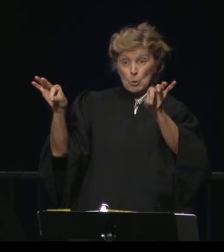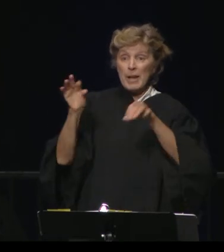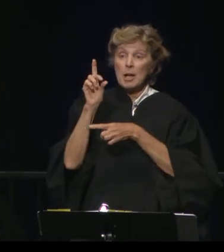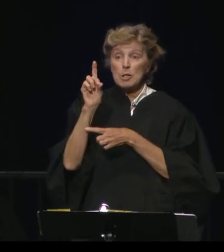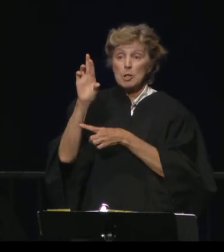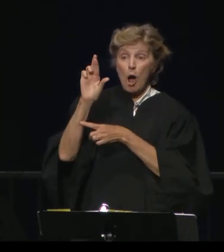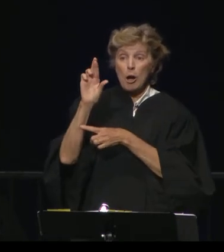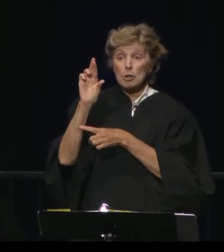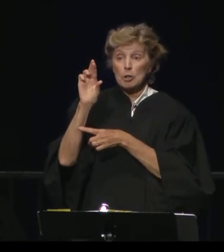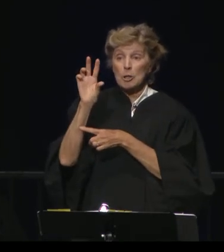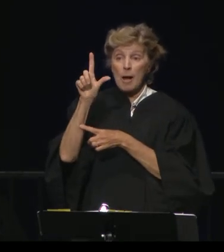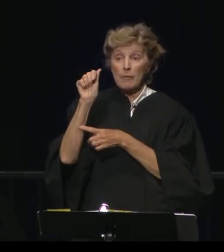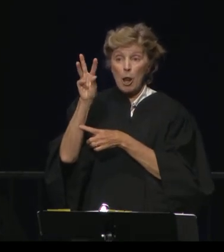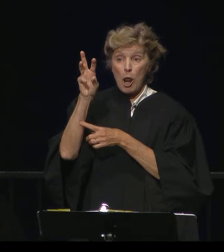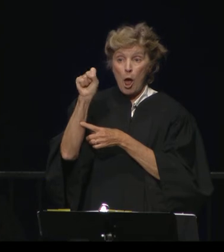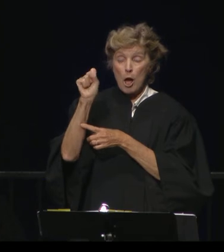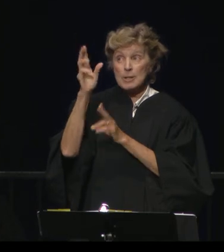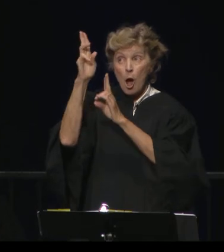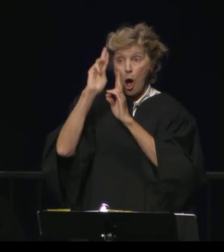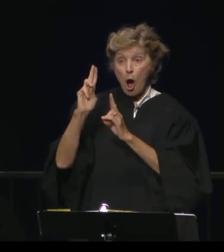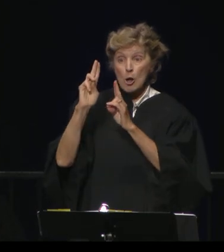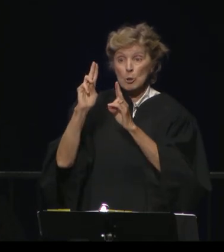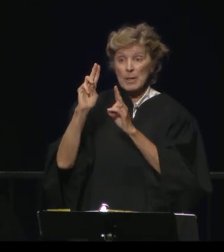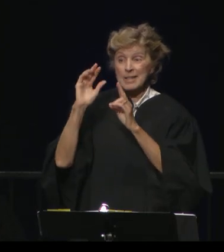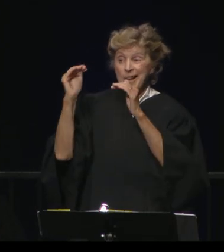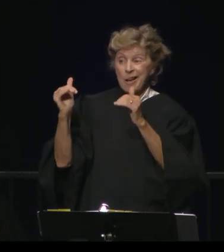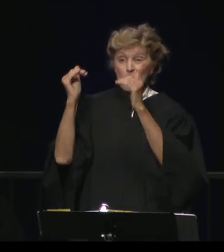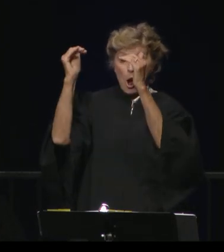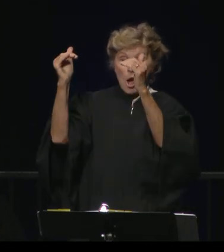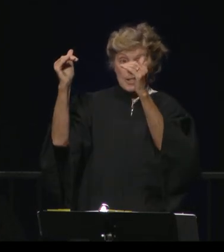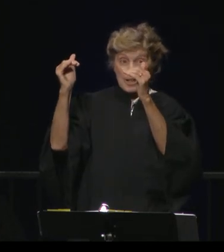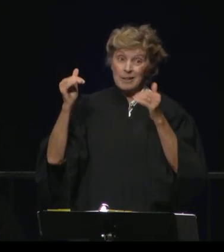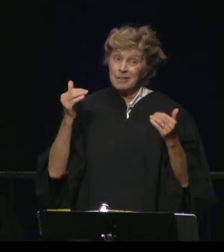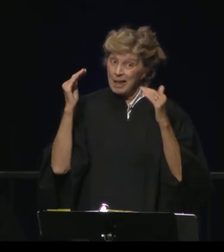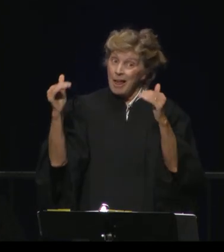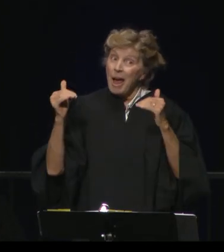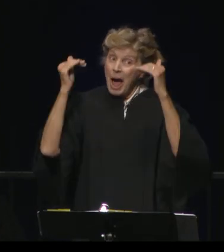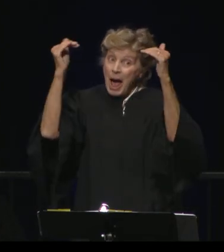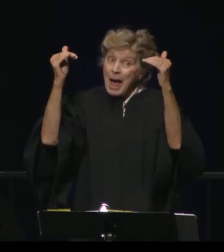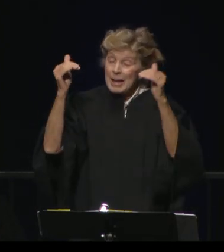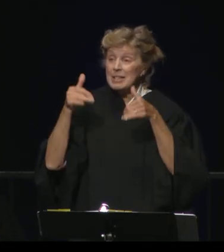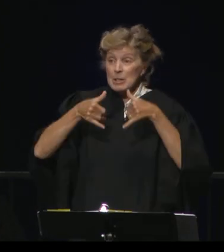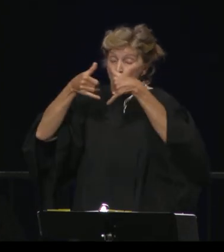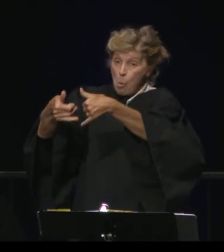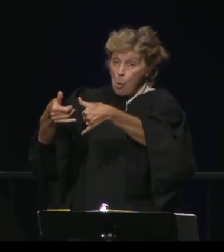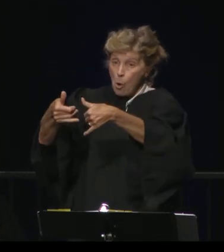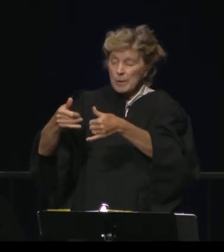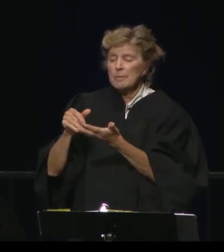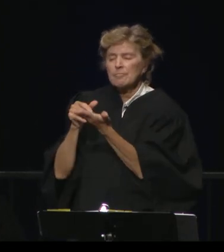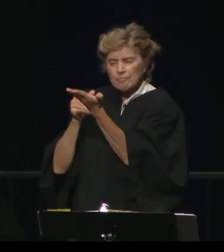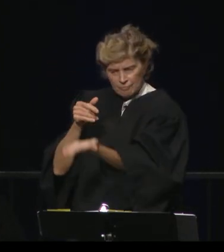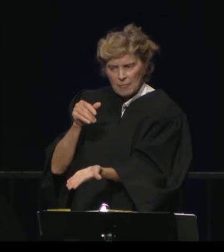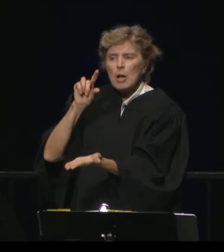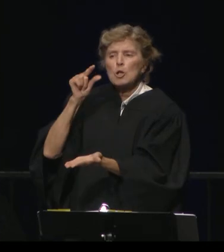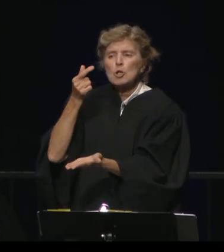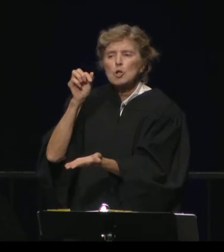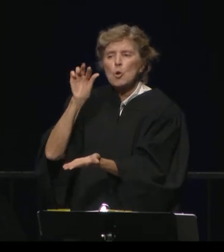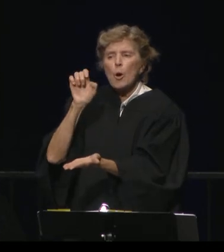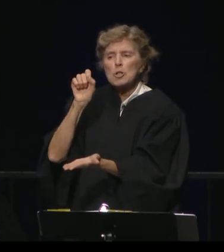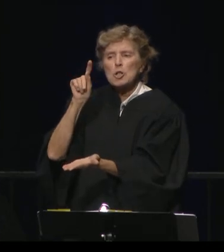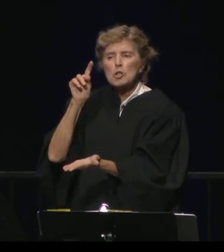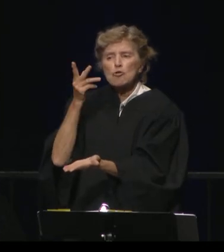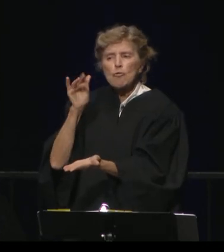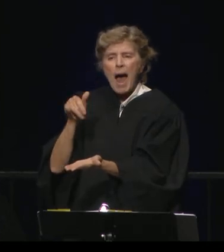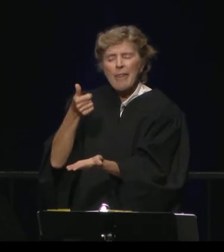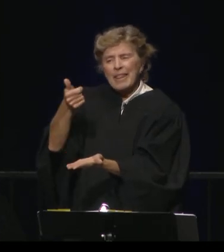Doctor of Laws honoris causa, our highest award. George Straffy has